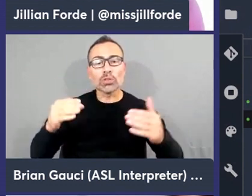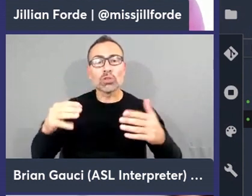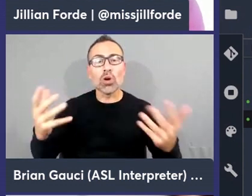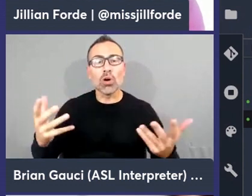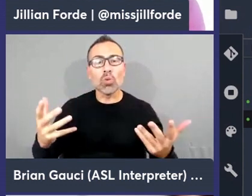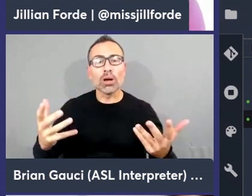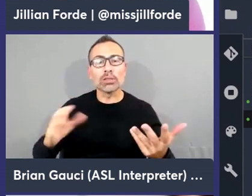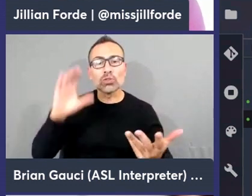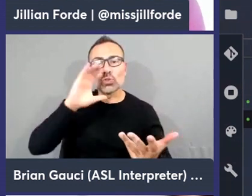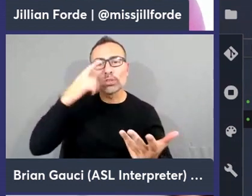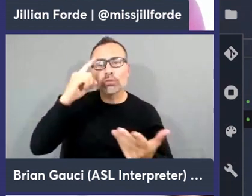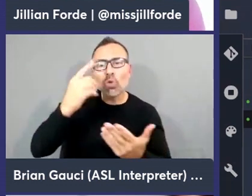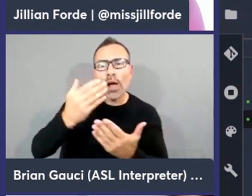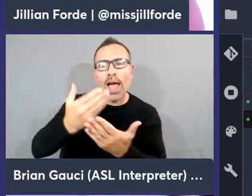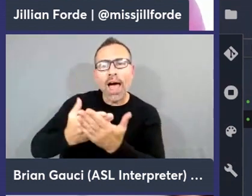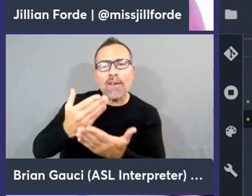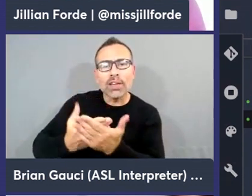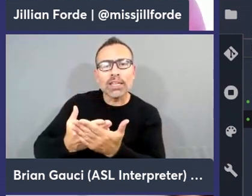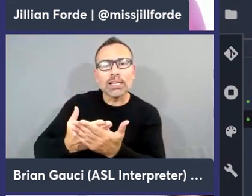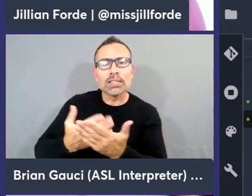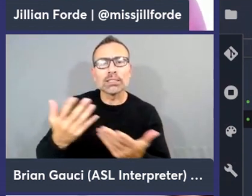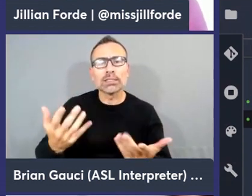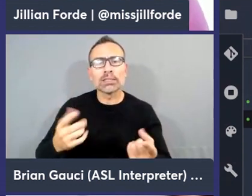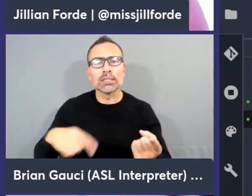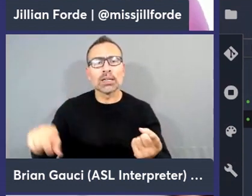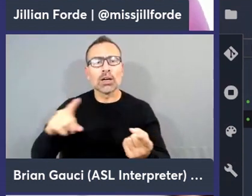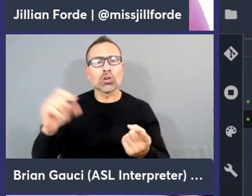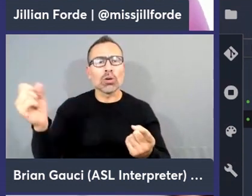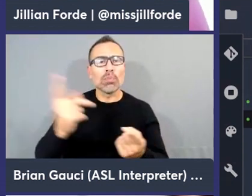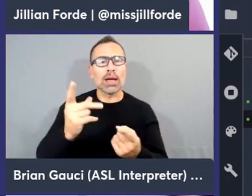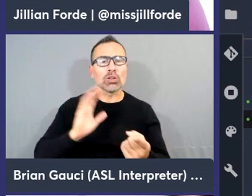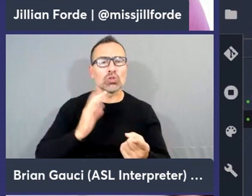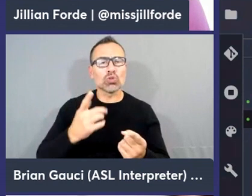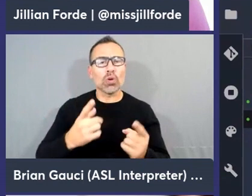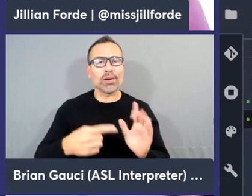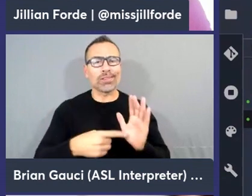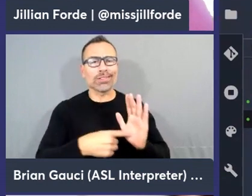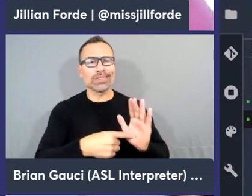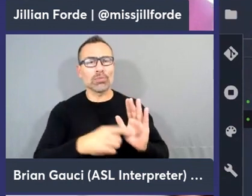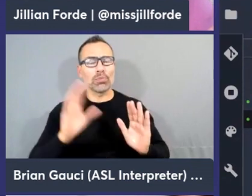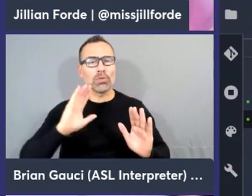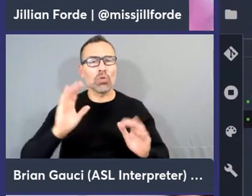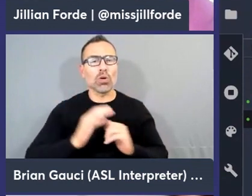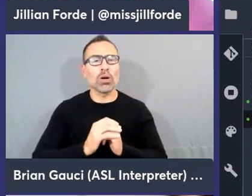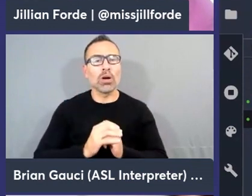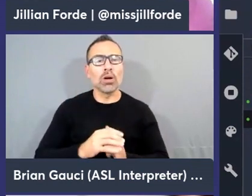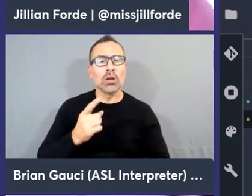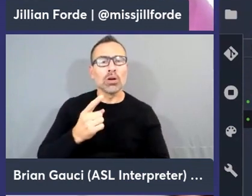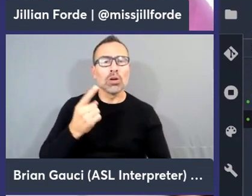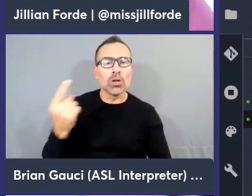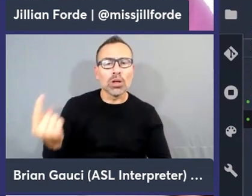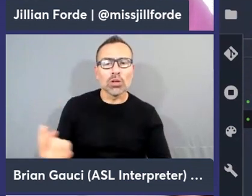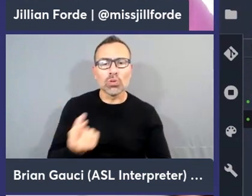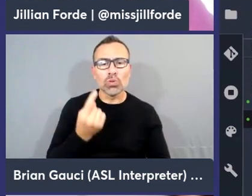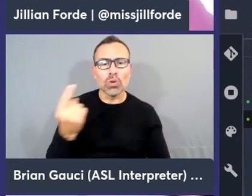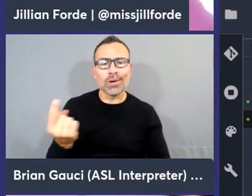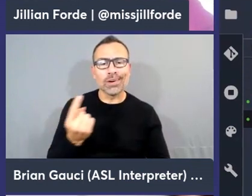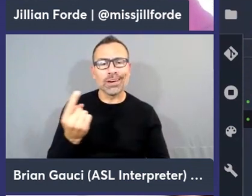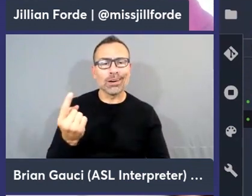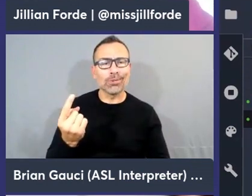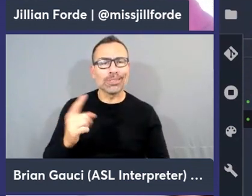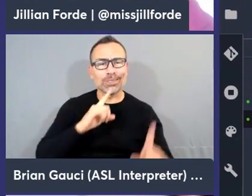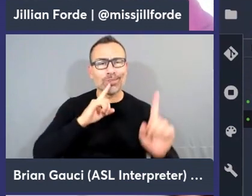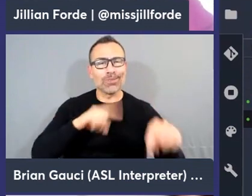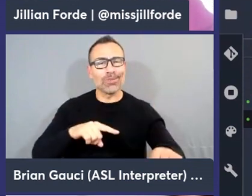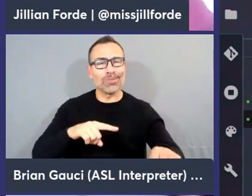for evidence. Going back to that restaurant example that I provided, you always order that favorite